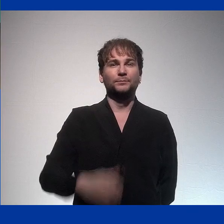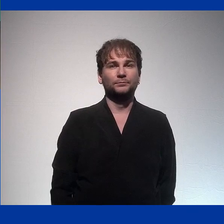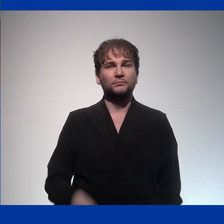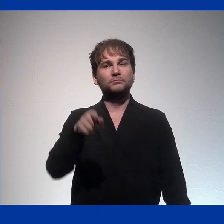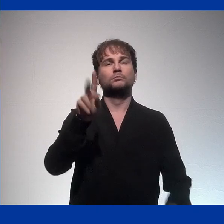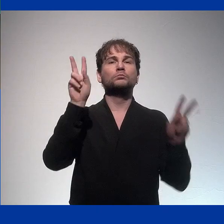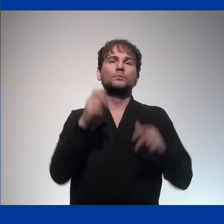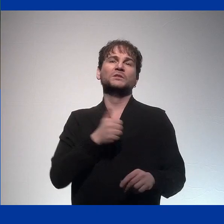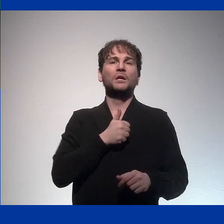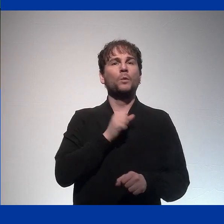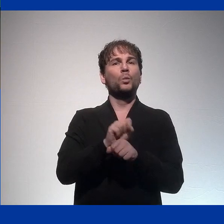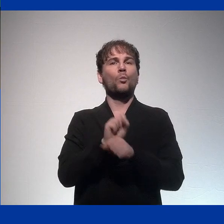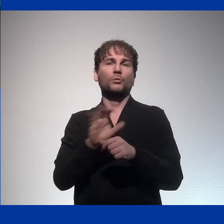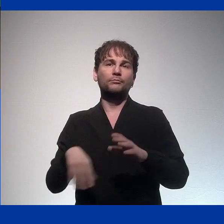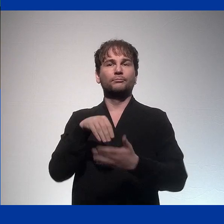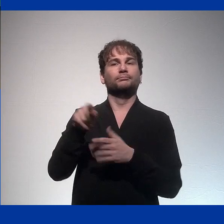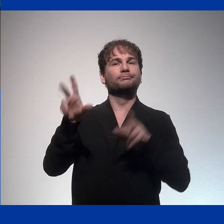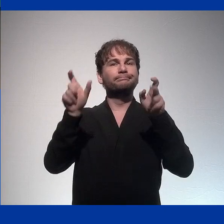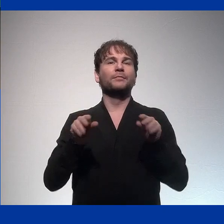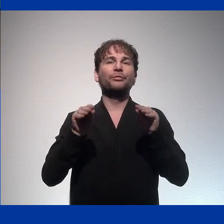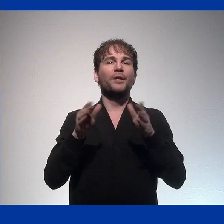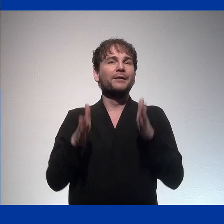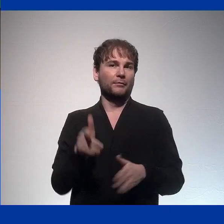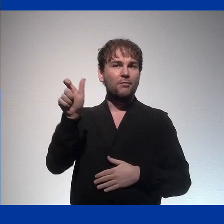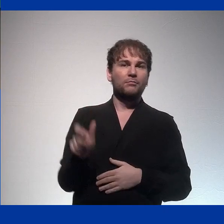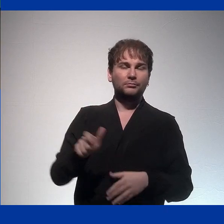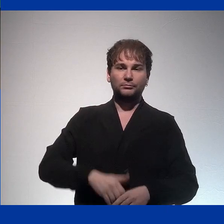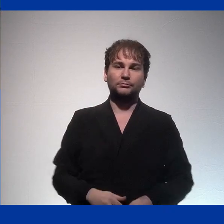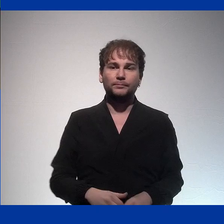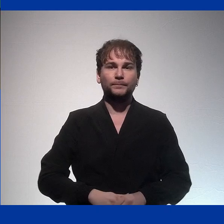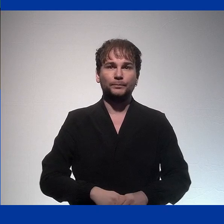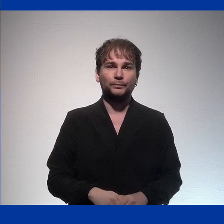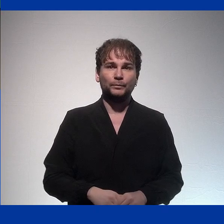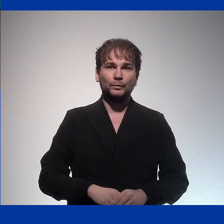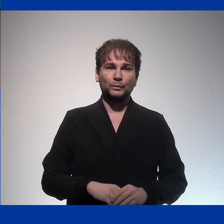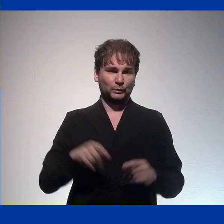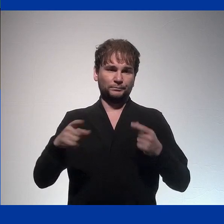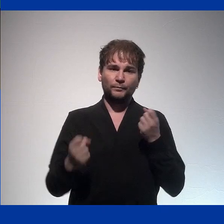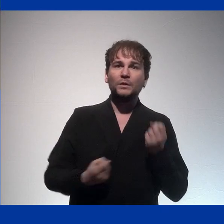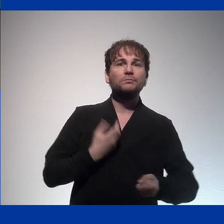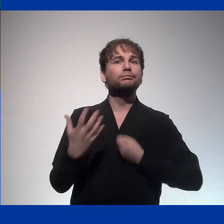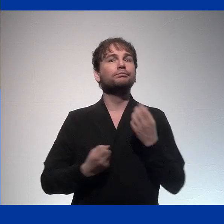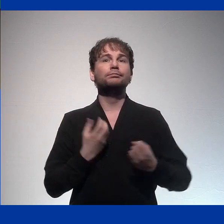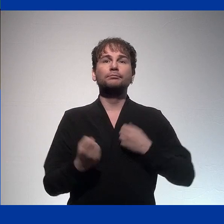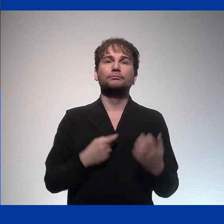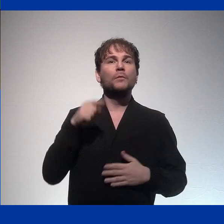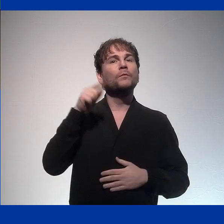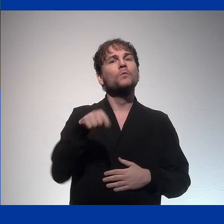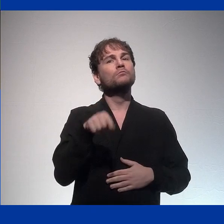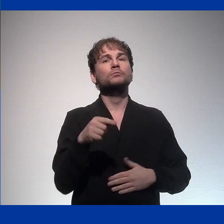as a trainer from what we just heard all the time here at the convention? Thank you very much.